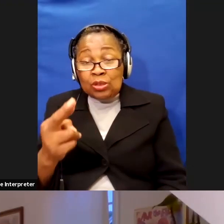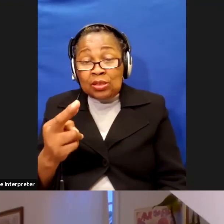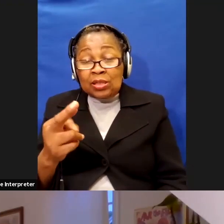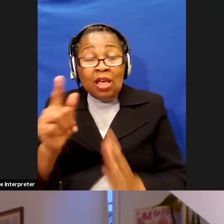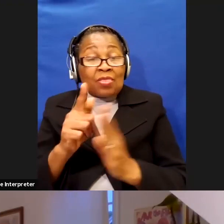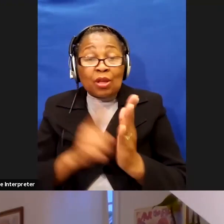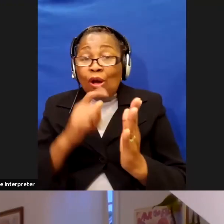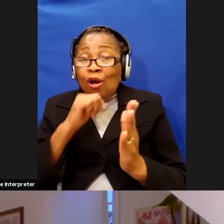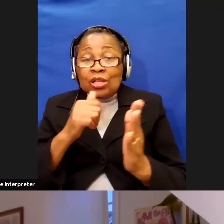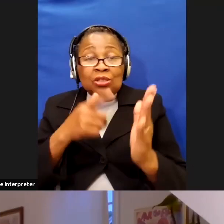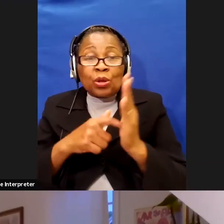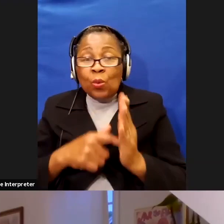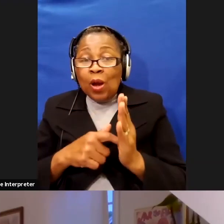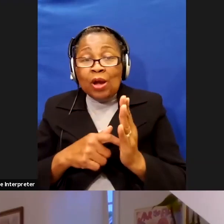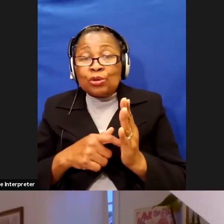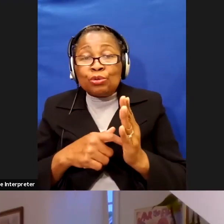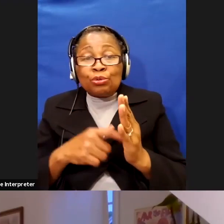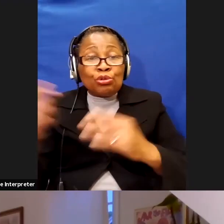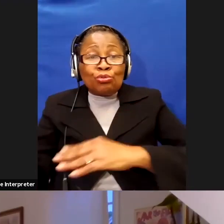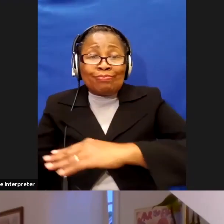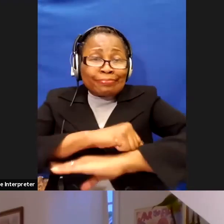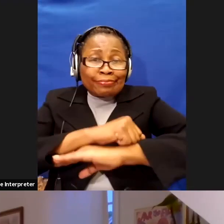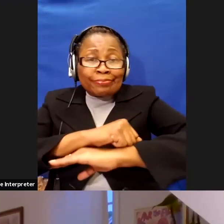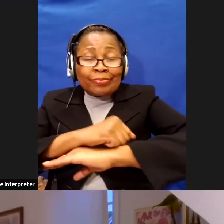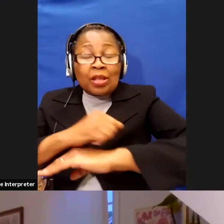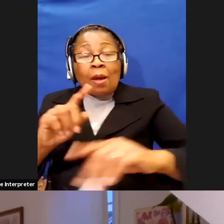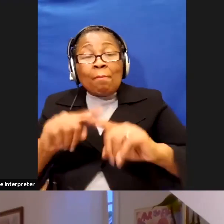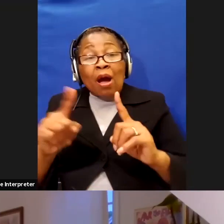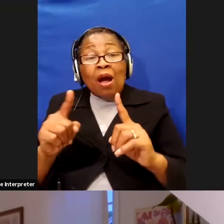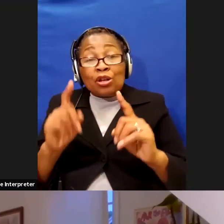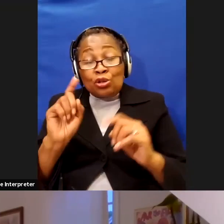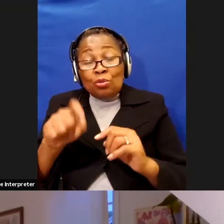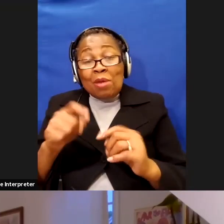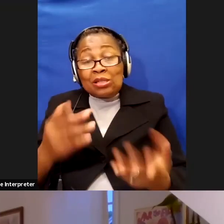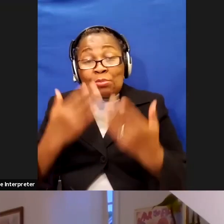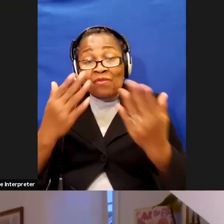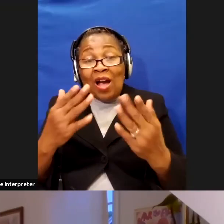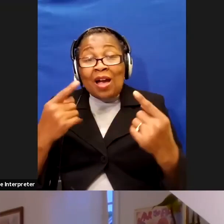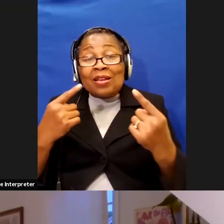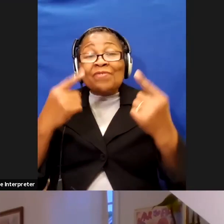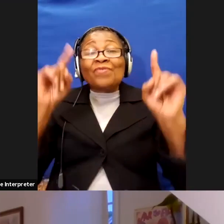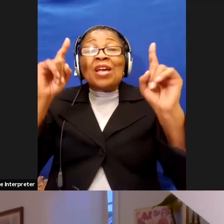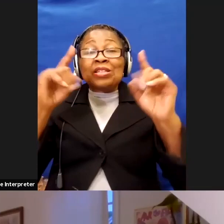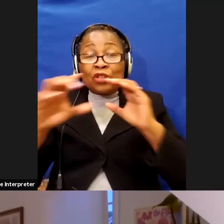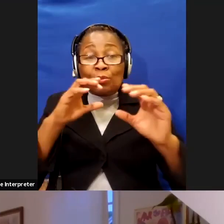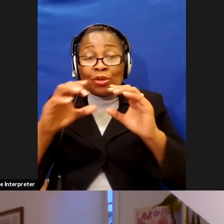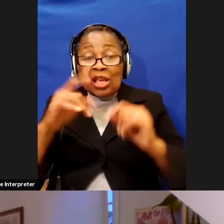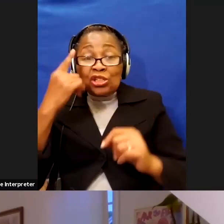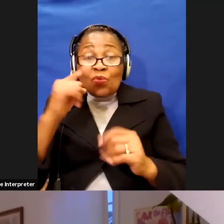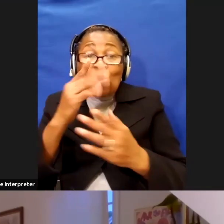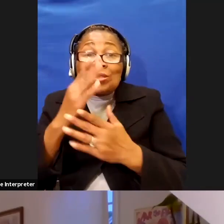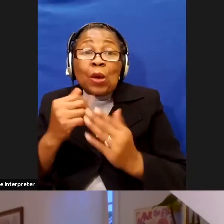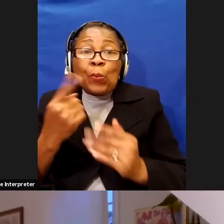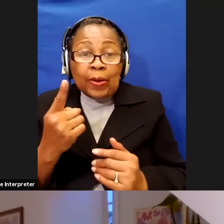require you to put yourself out of business. It requires you to provide effective communication for someone. It requires you to provide